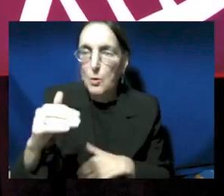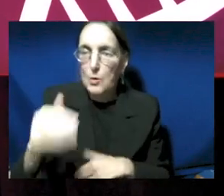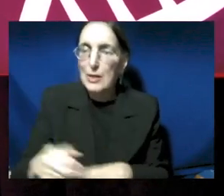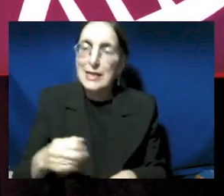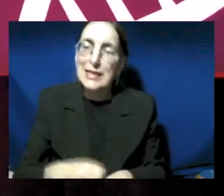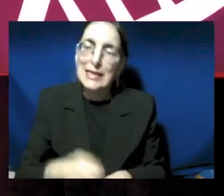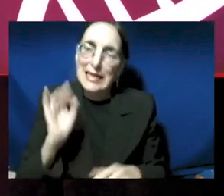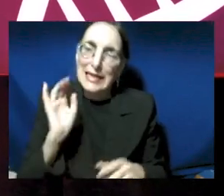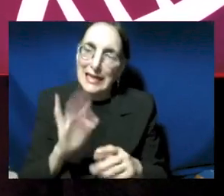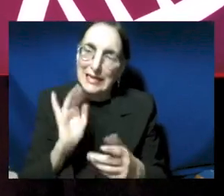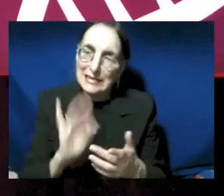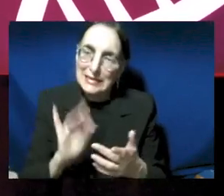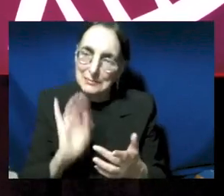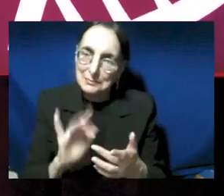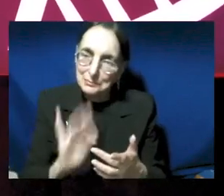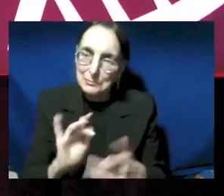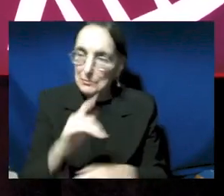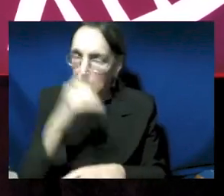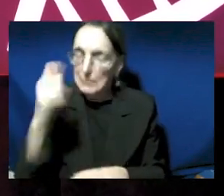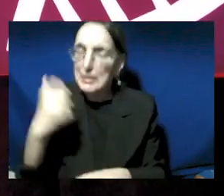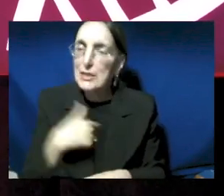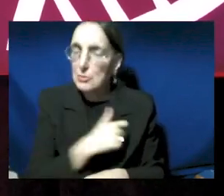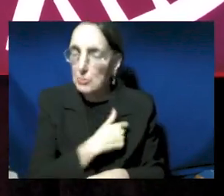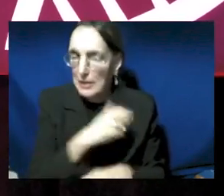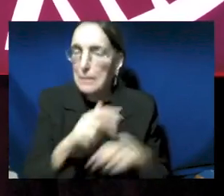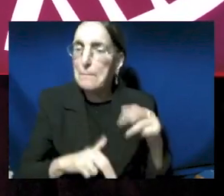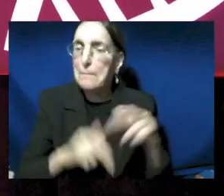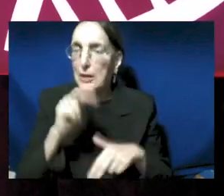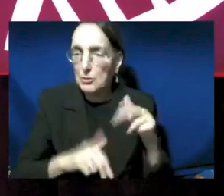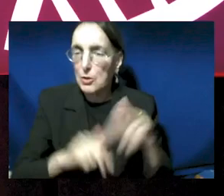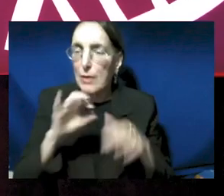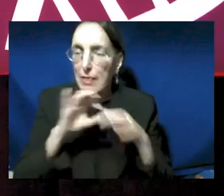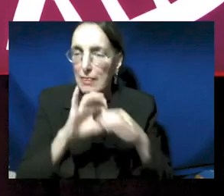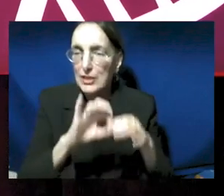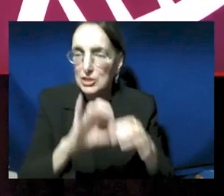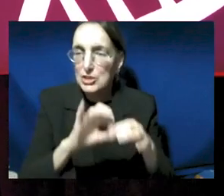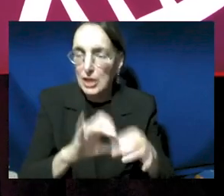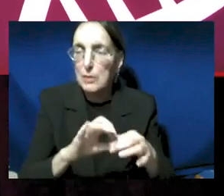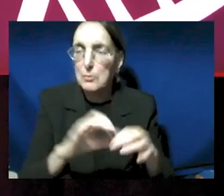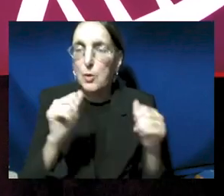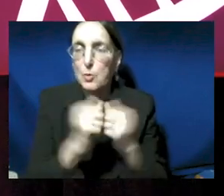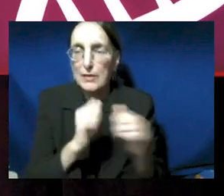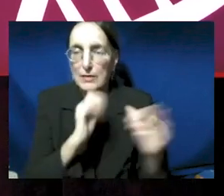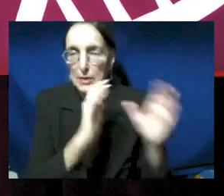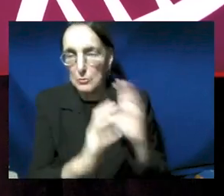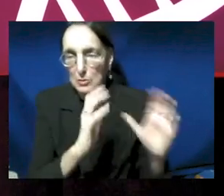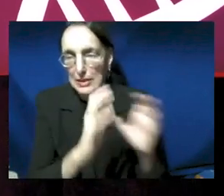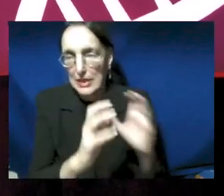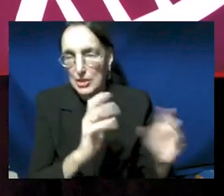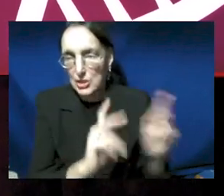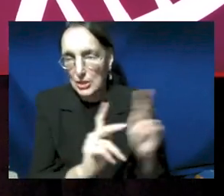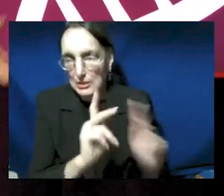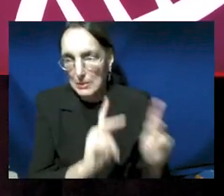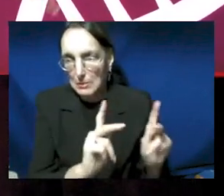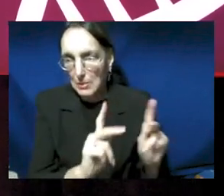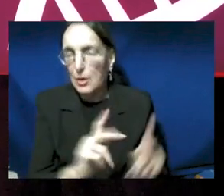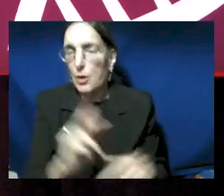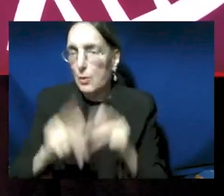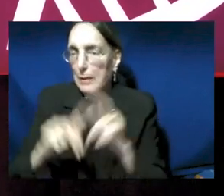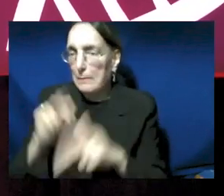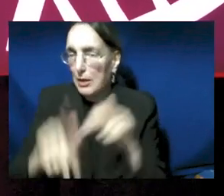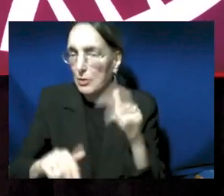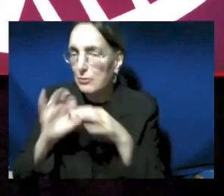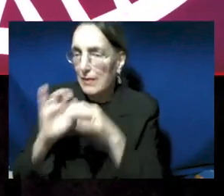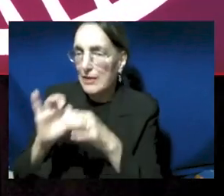of the first things we did is we built relationship with communications people. We built relationships with media. We actually